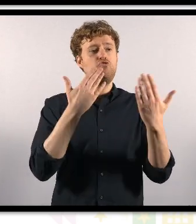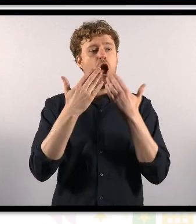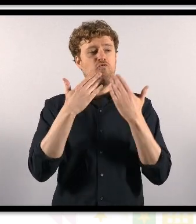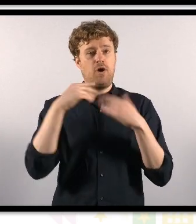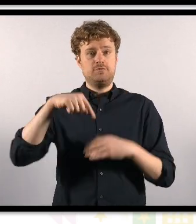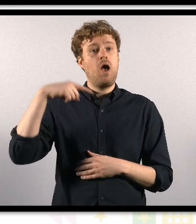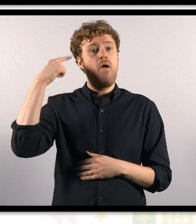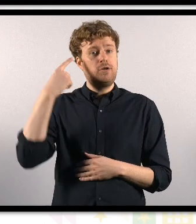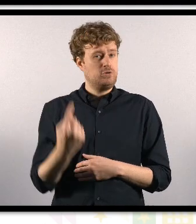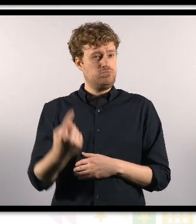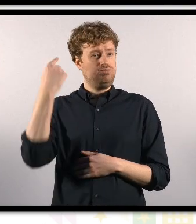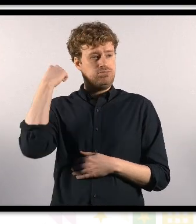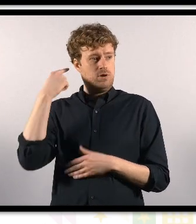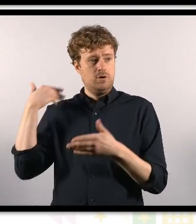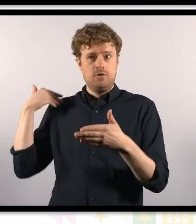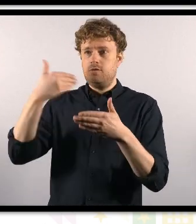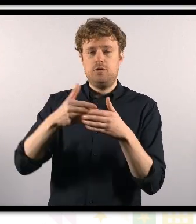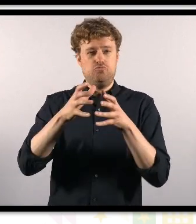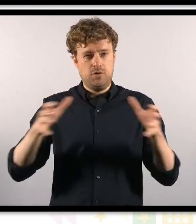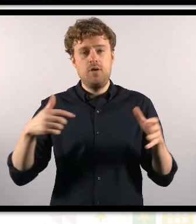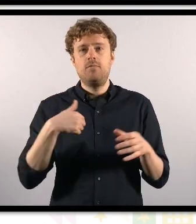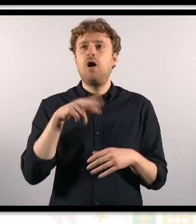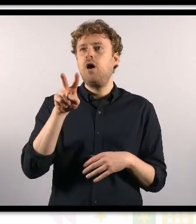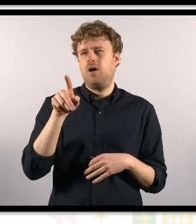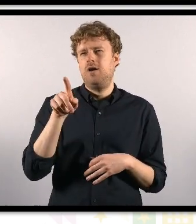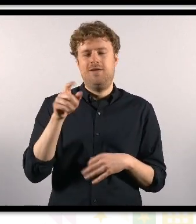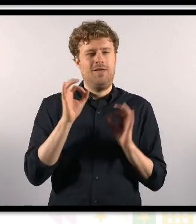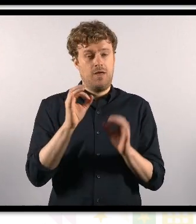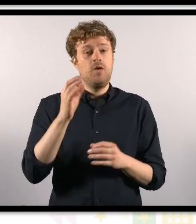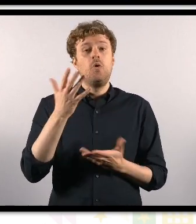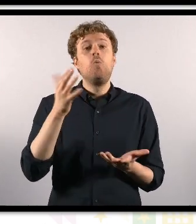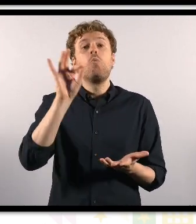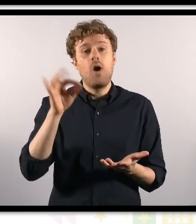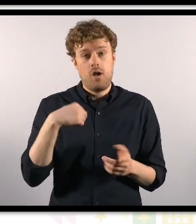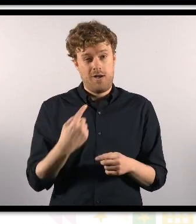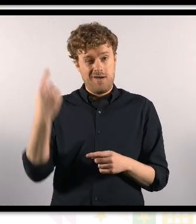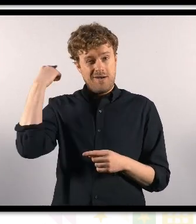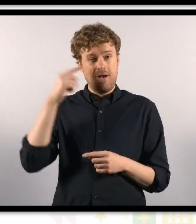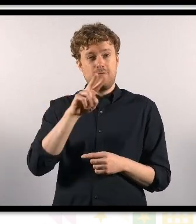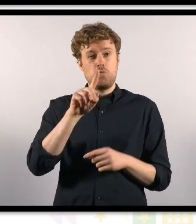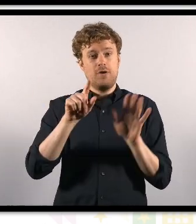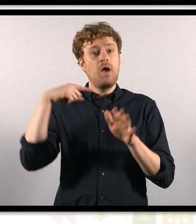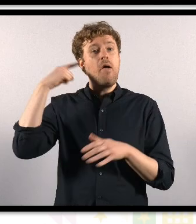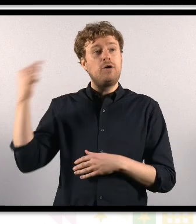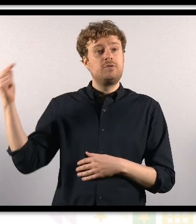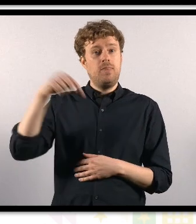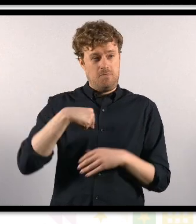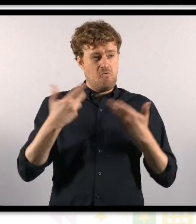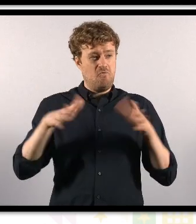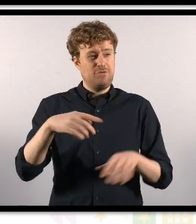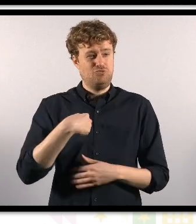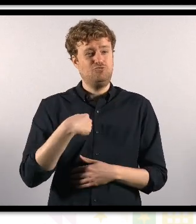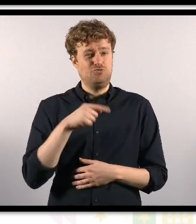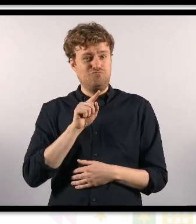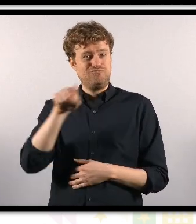hundred enthusiasts to nearly 10 million cloud-native developers today is pretty amazing. But I'm here to talk about,